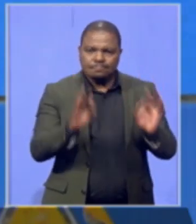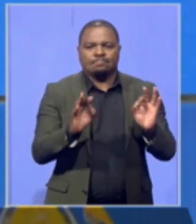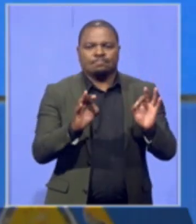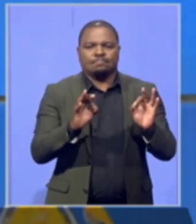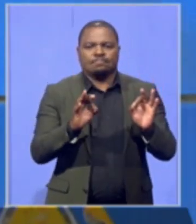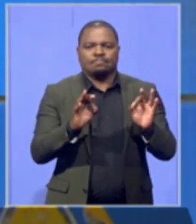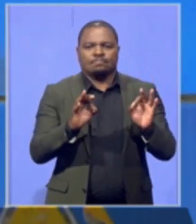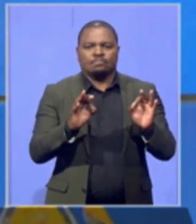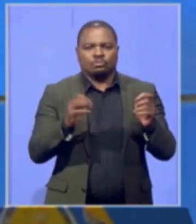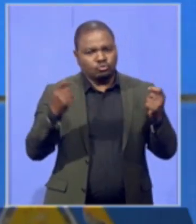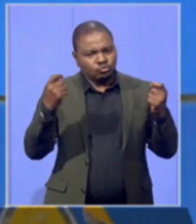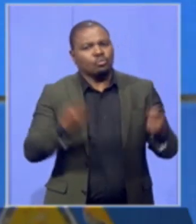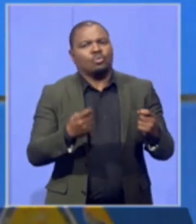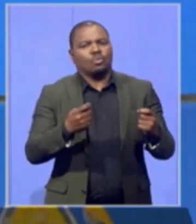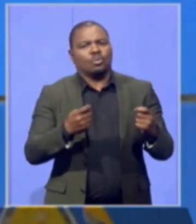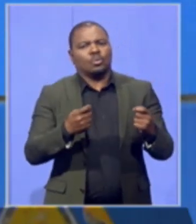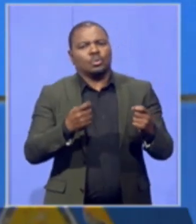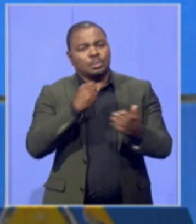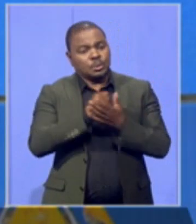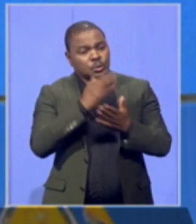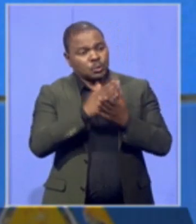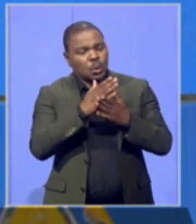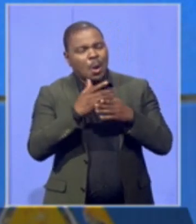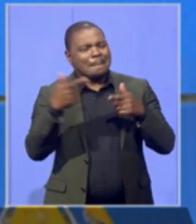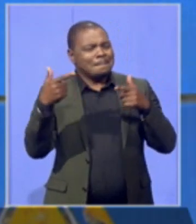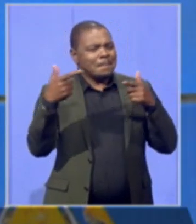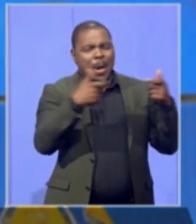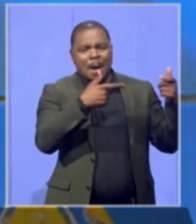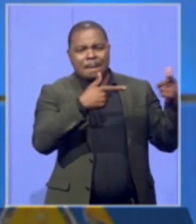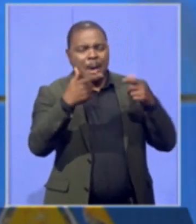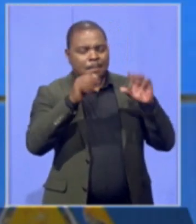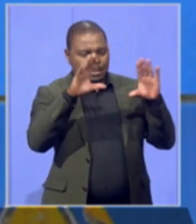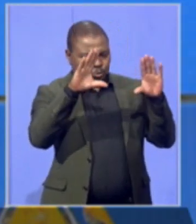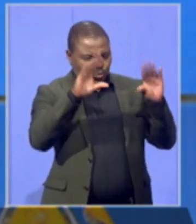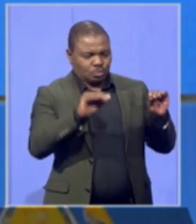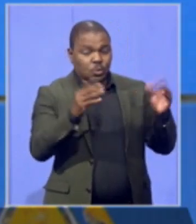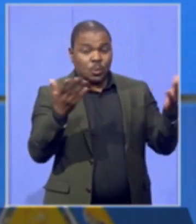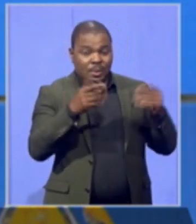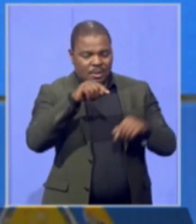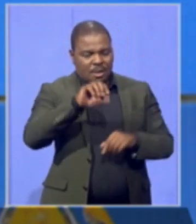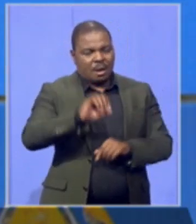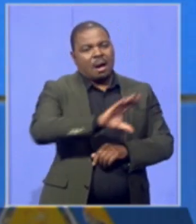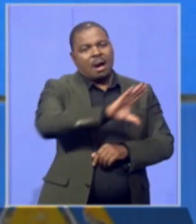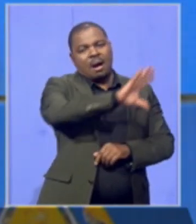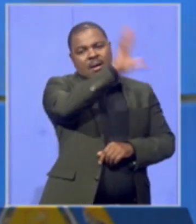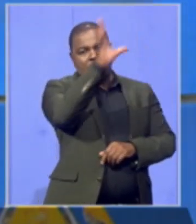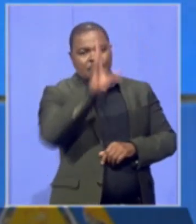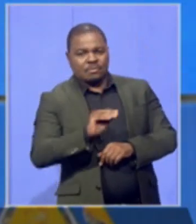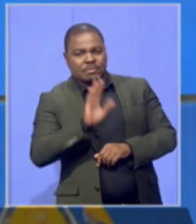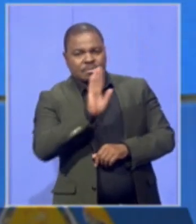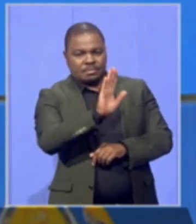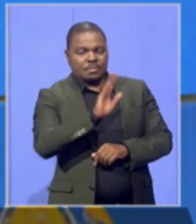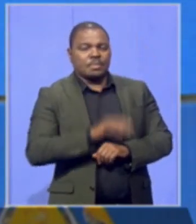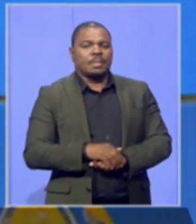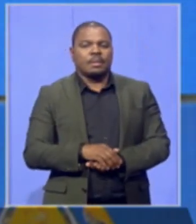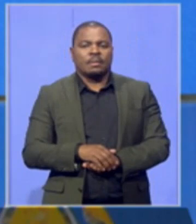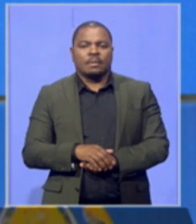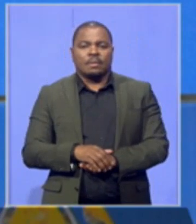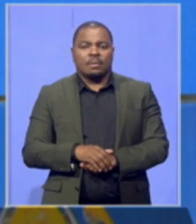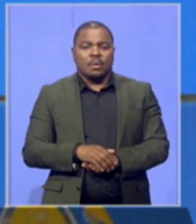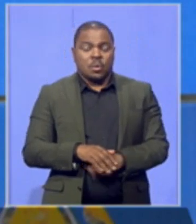actions to silence the guns on our continent, but most